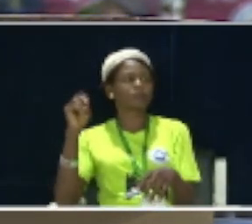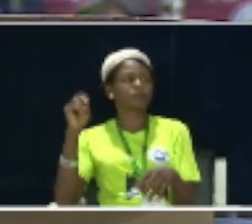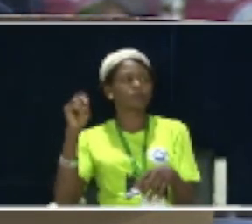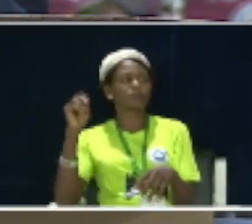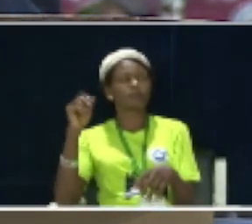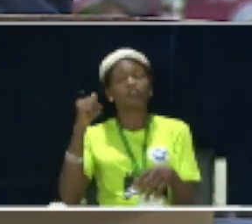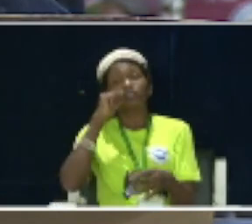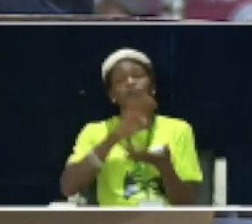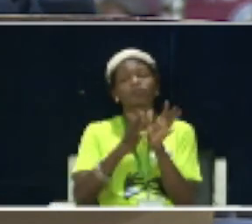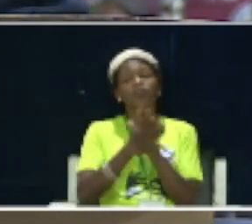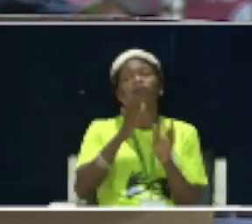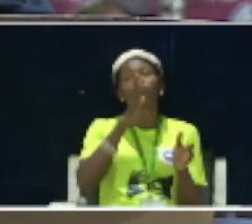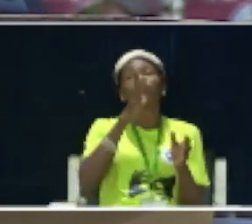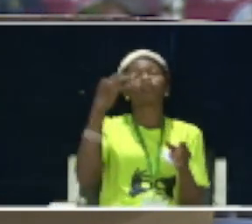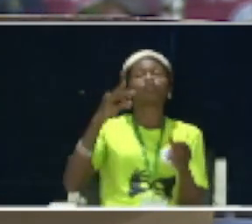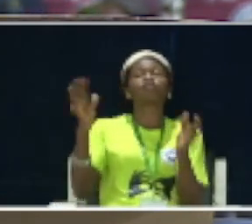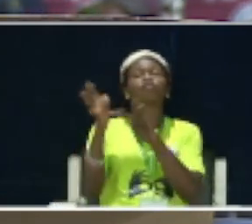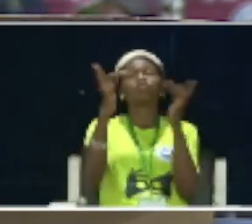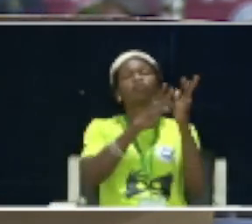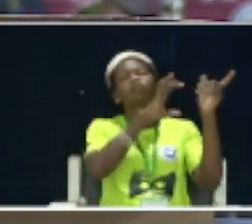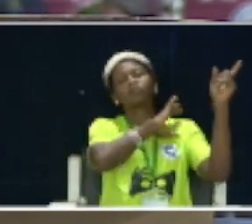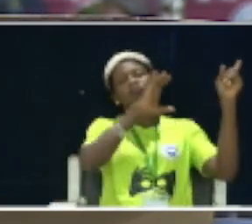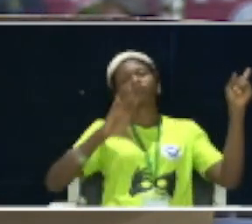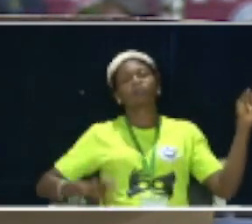She became the mother of Jesus Christ.